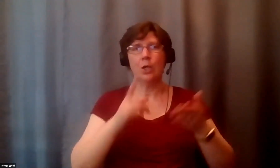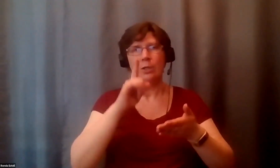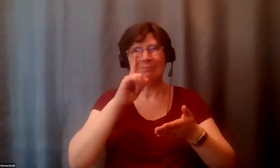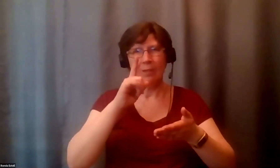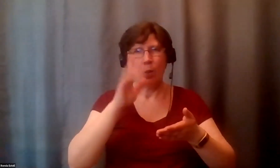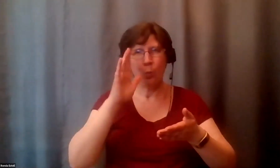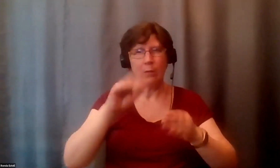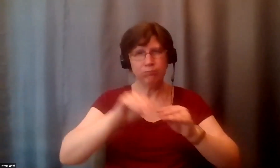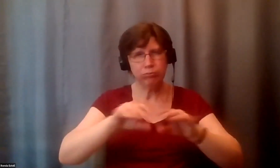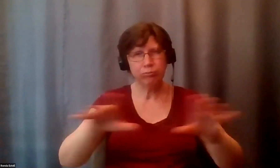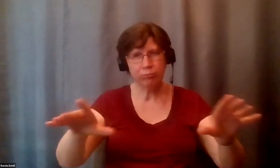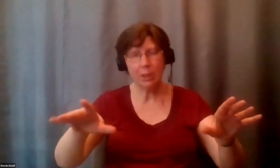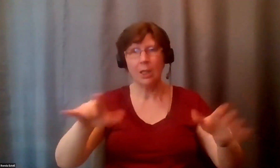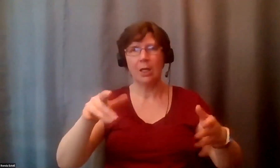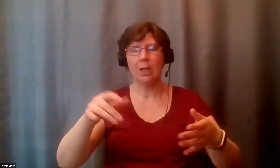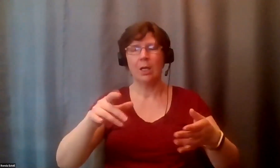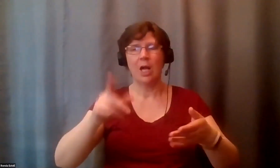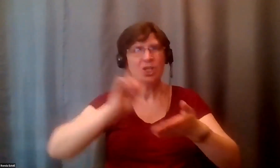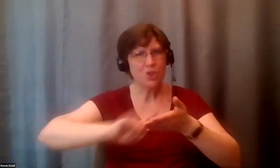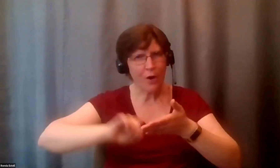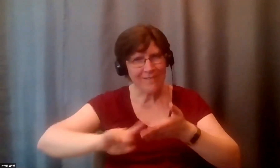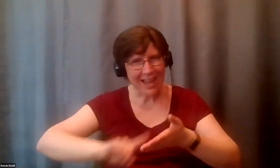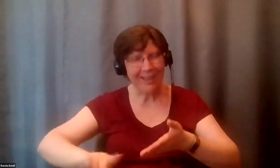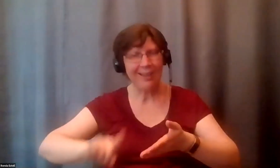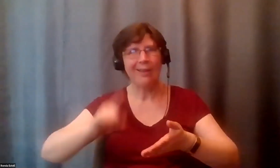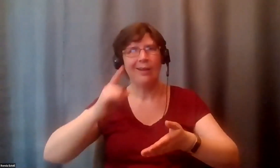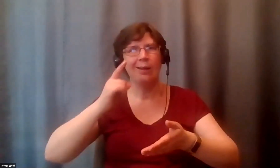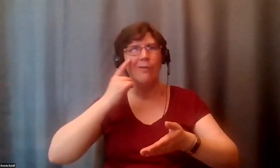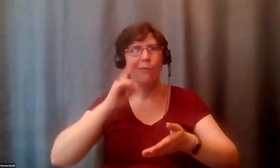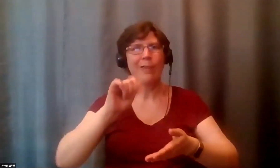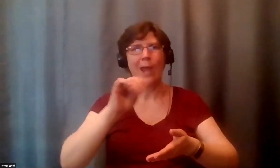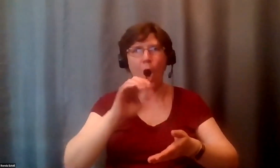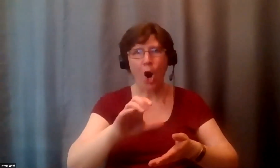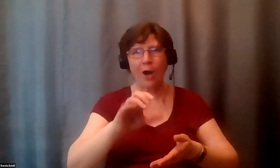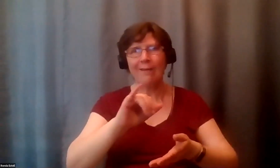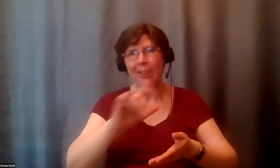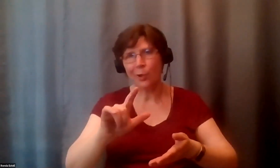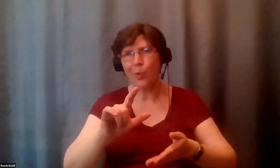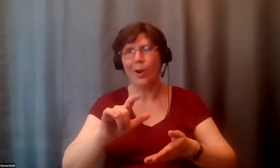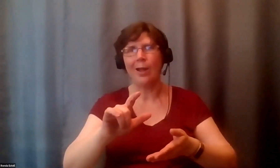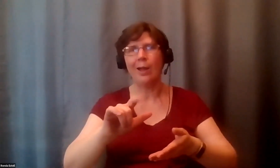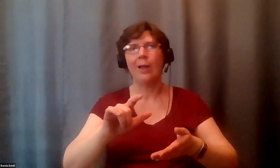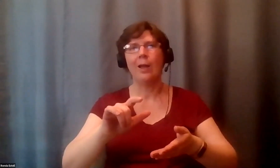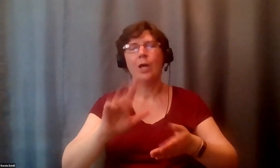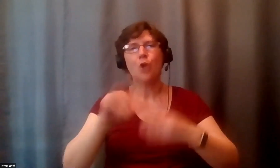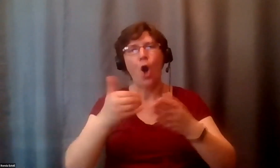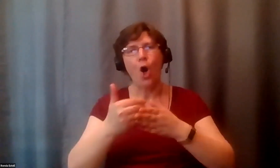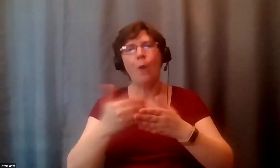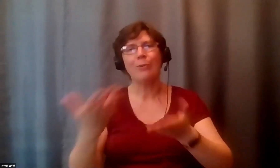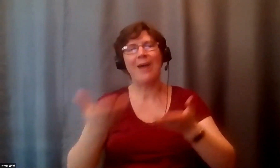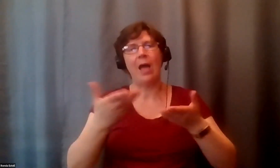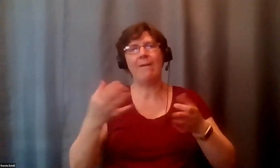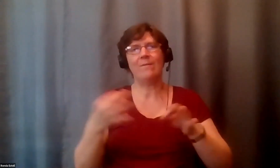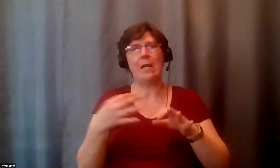behalf of the ARC of Illinois and the Self-Advocacy Alliance to make sure that you all provide feedback to us